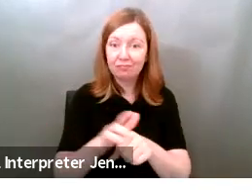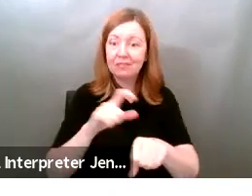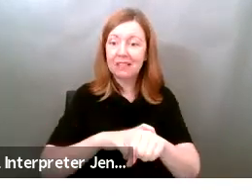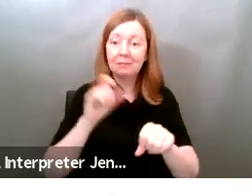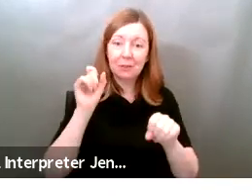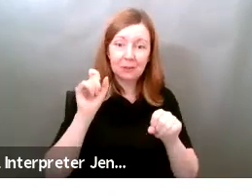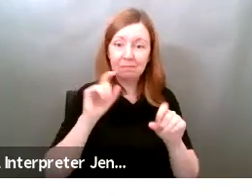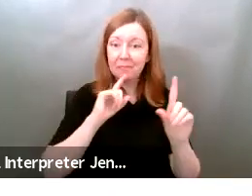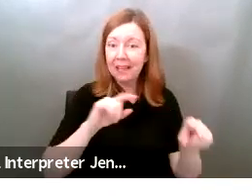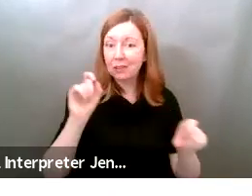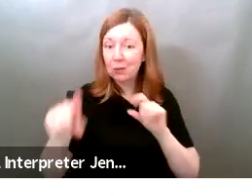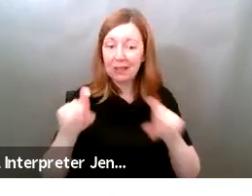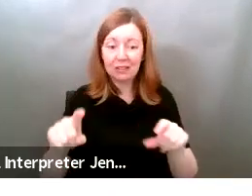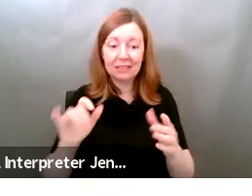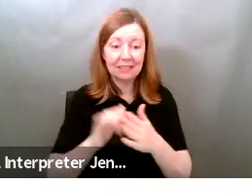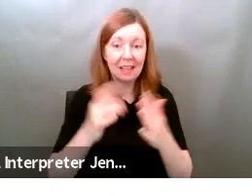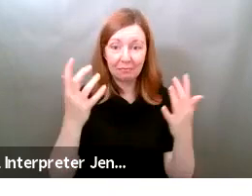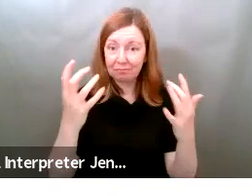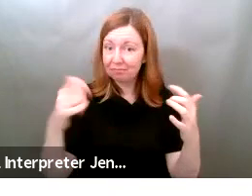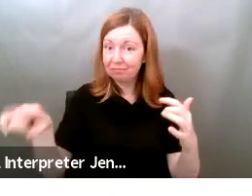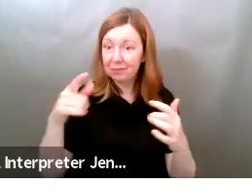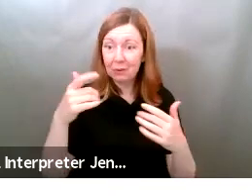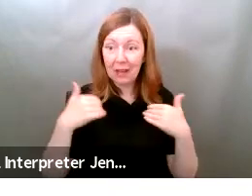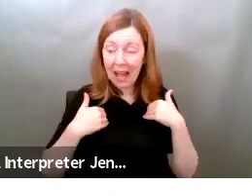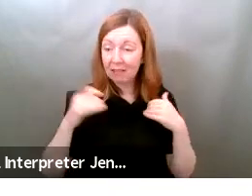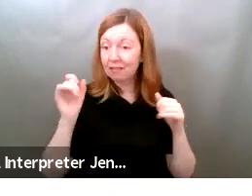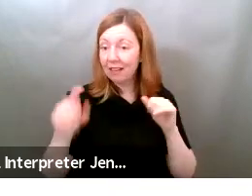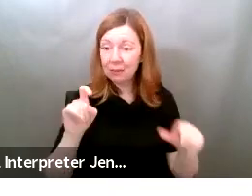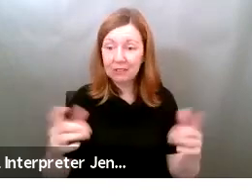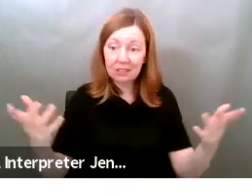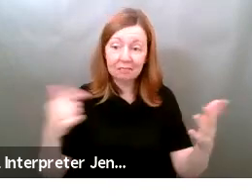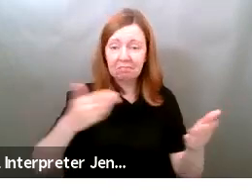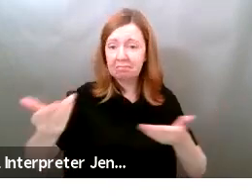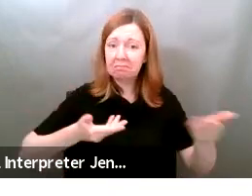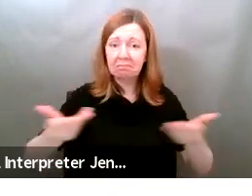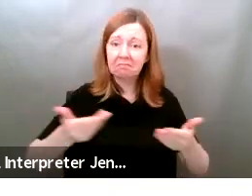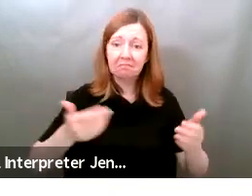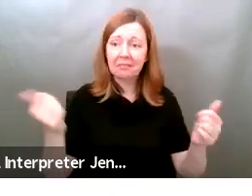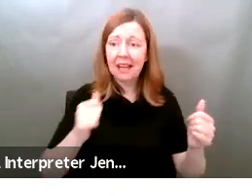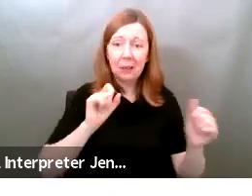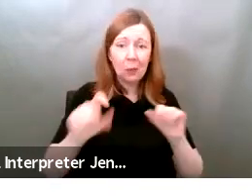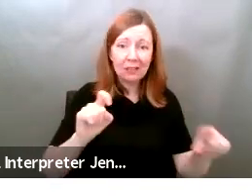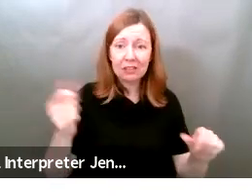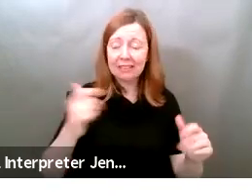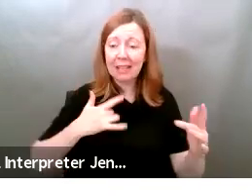questions that the audience had. And I'd welcome any questions or